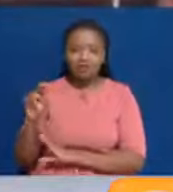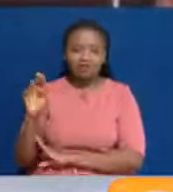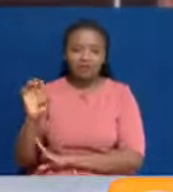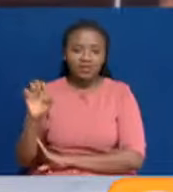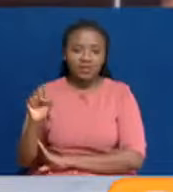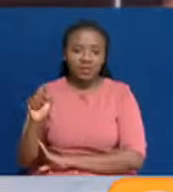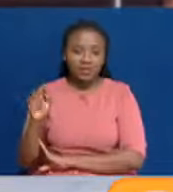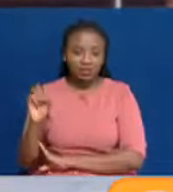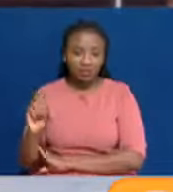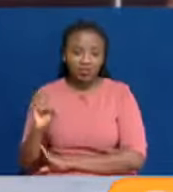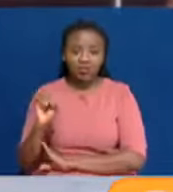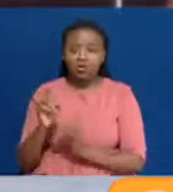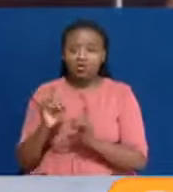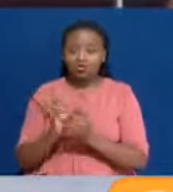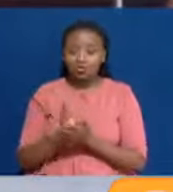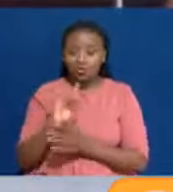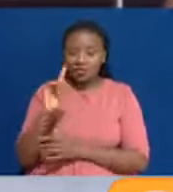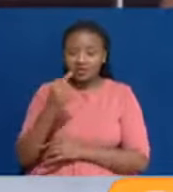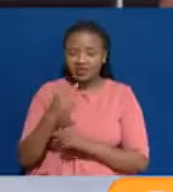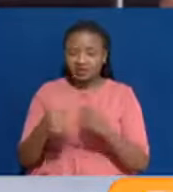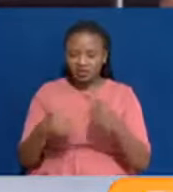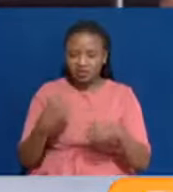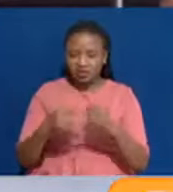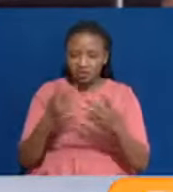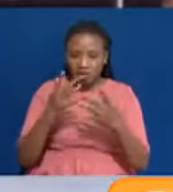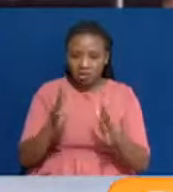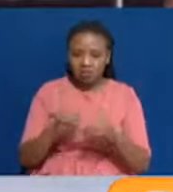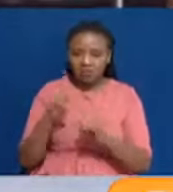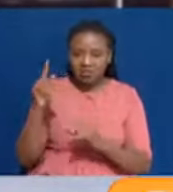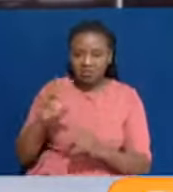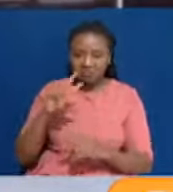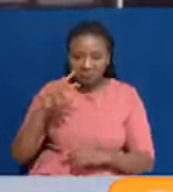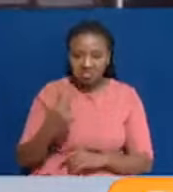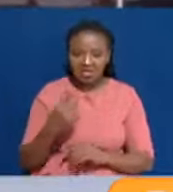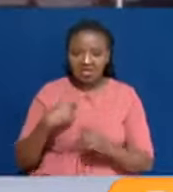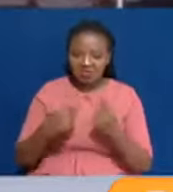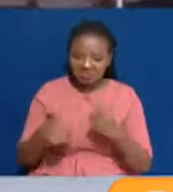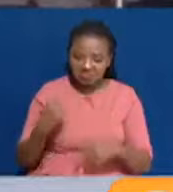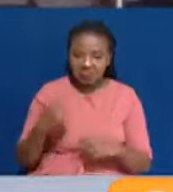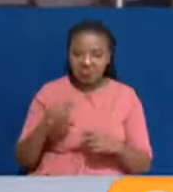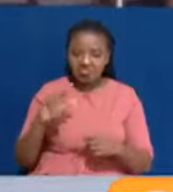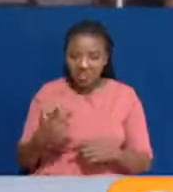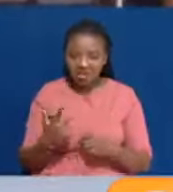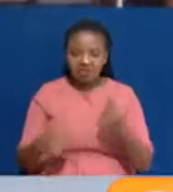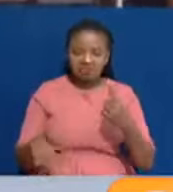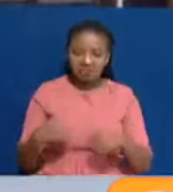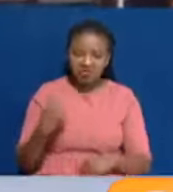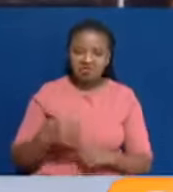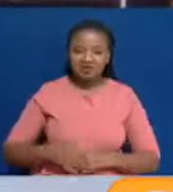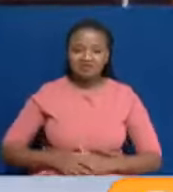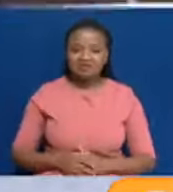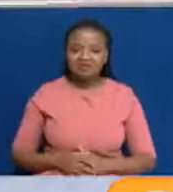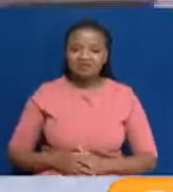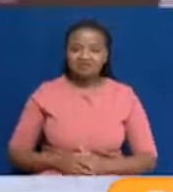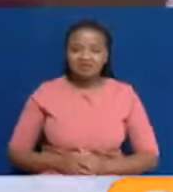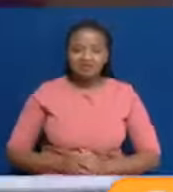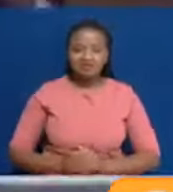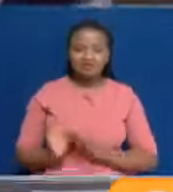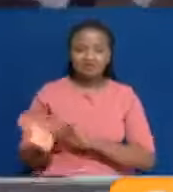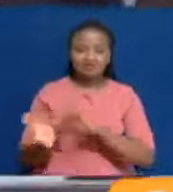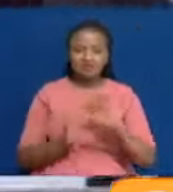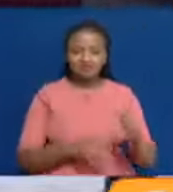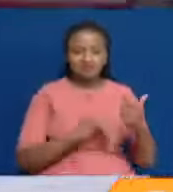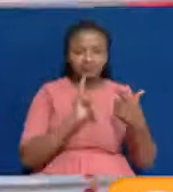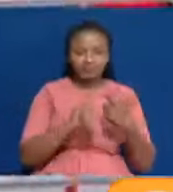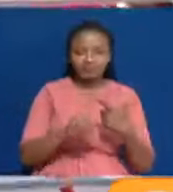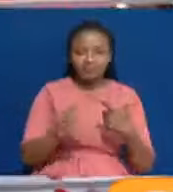category. Despite losing the first round, Mugunde was stronger in the second and third rounds to win the bout. Next in the ring was Robert Okaka